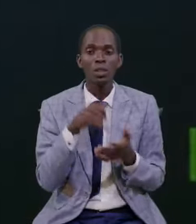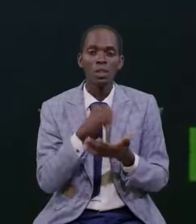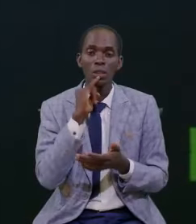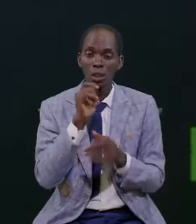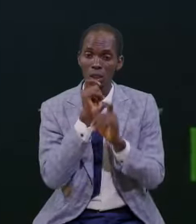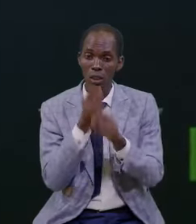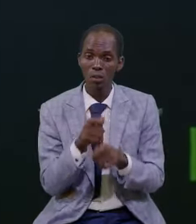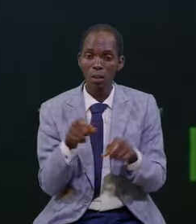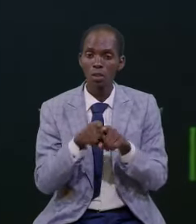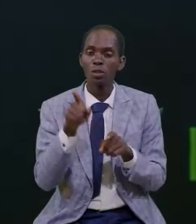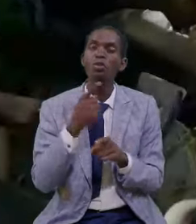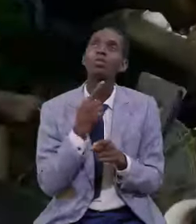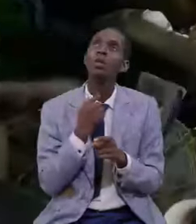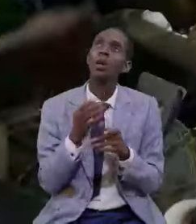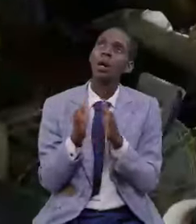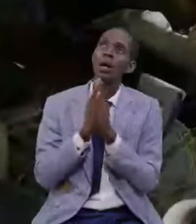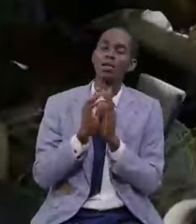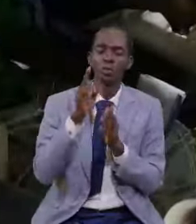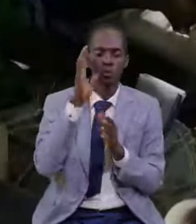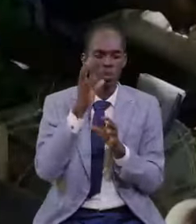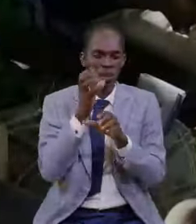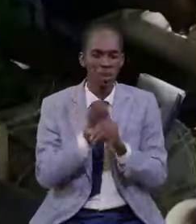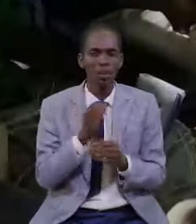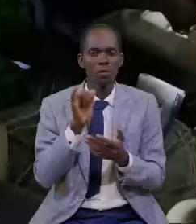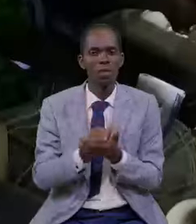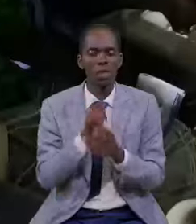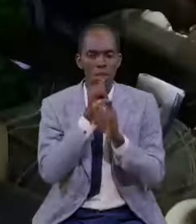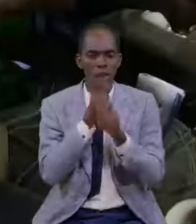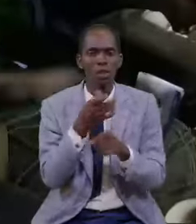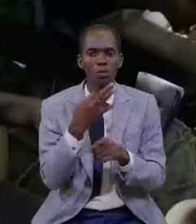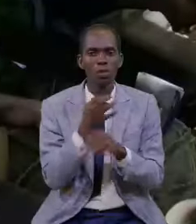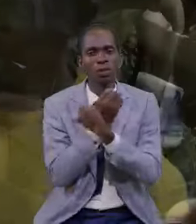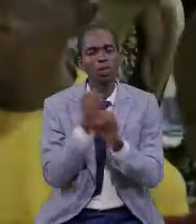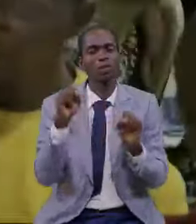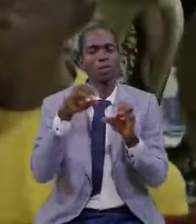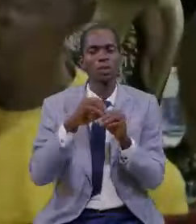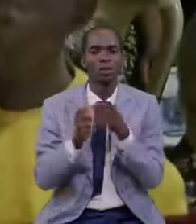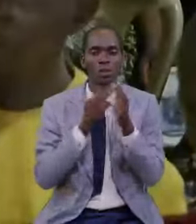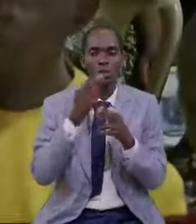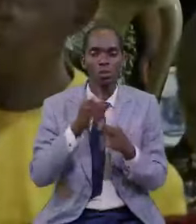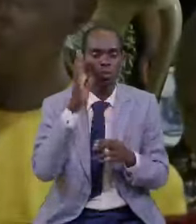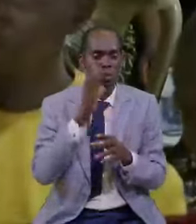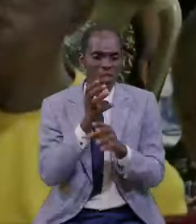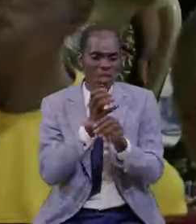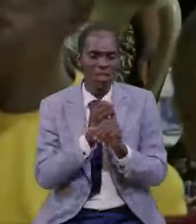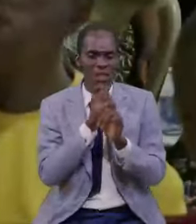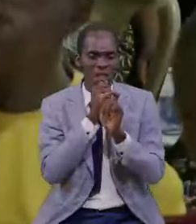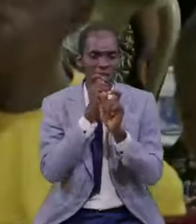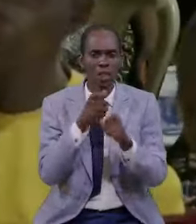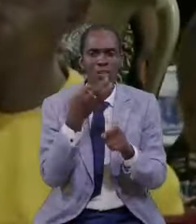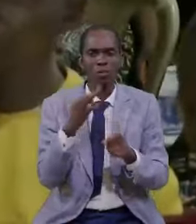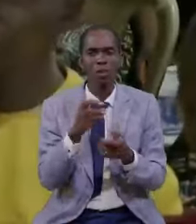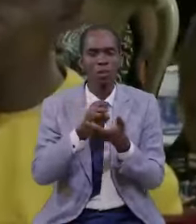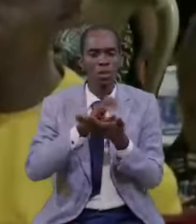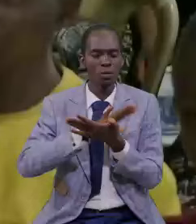the gift of salvation, the gift of sanctification, the gift of the